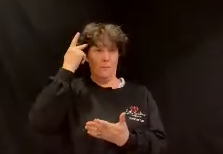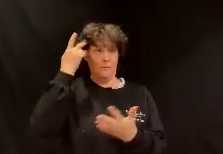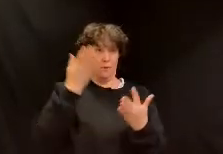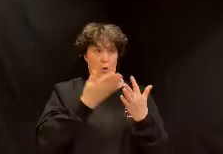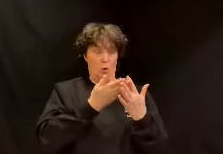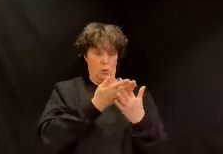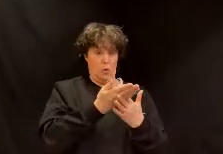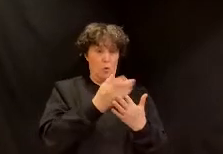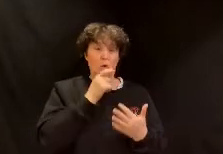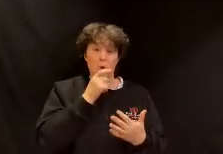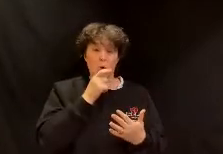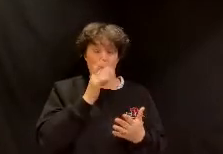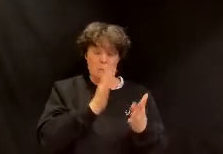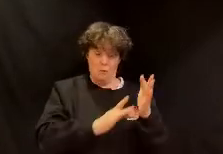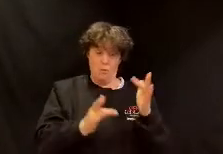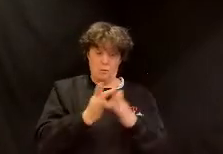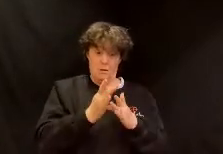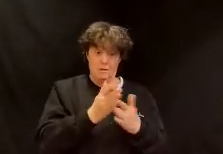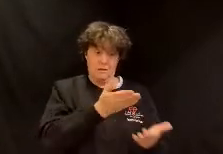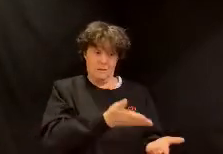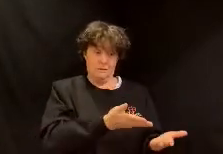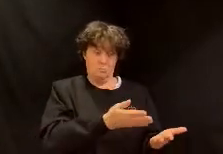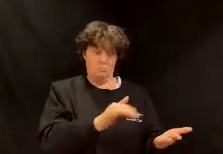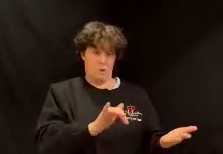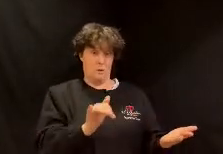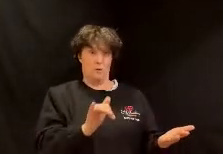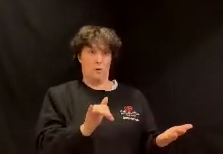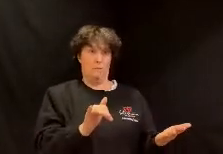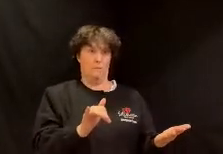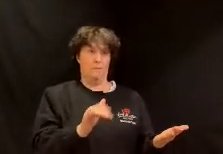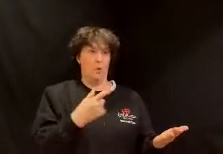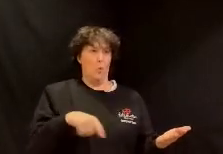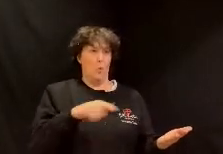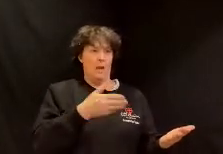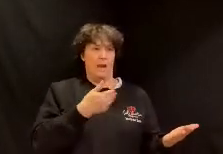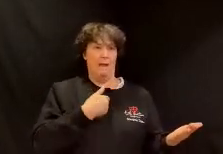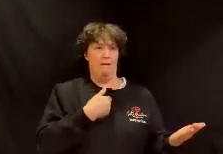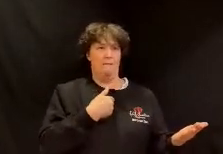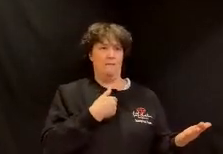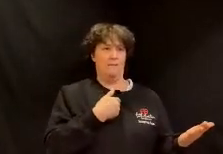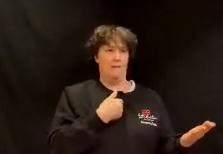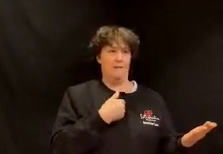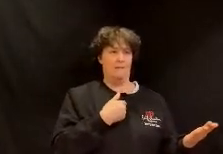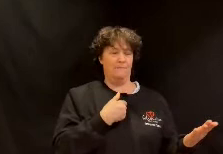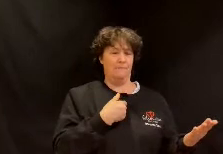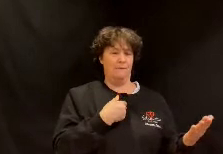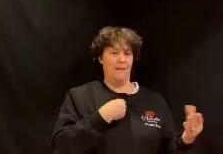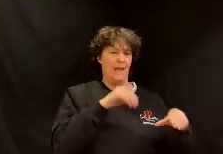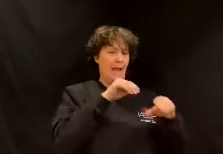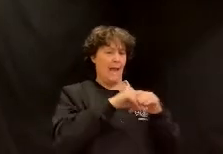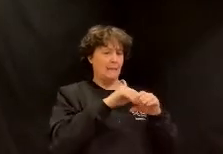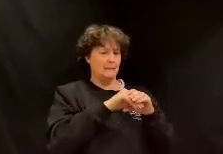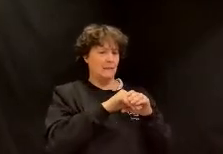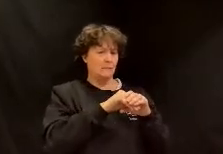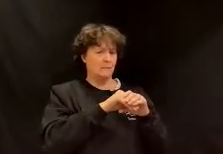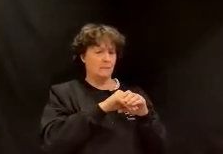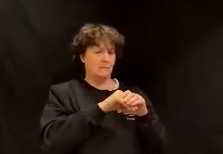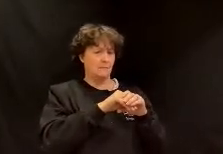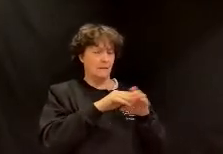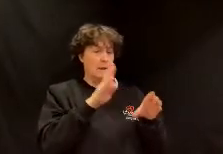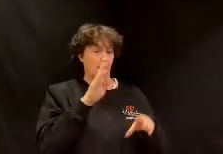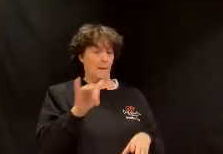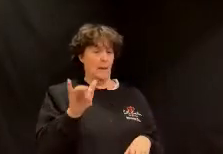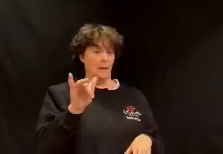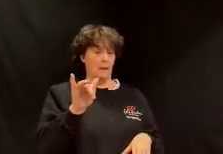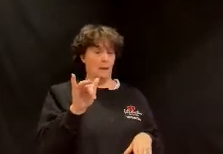in Christ, through Christ also, we have access by